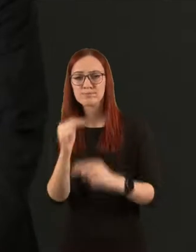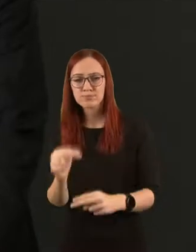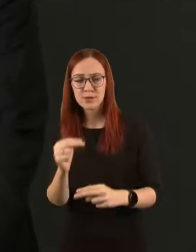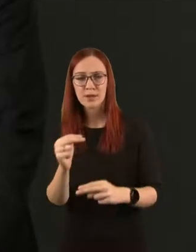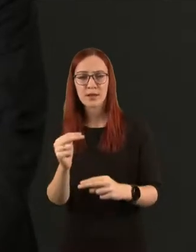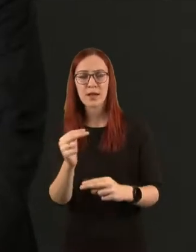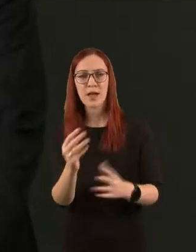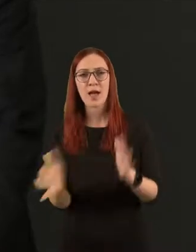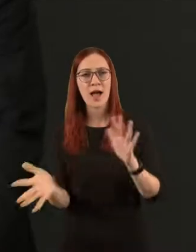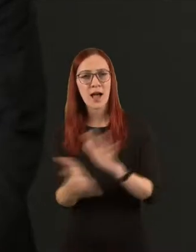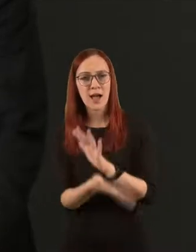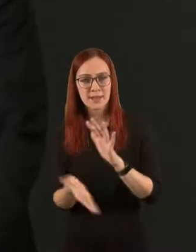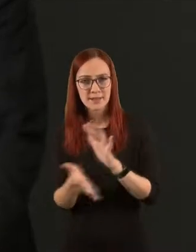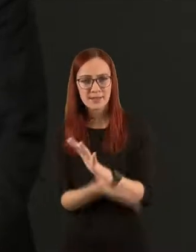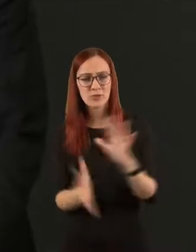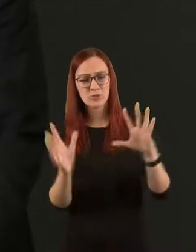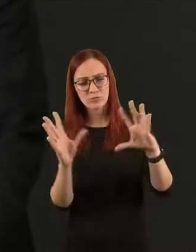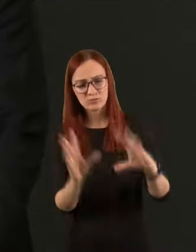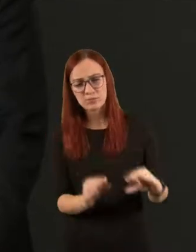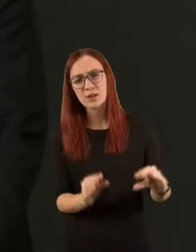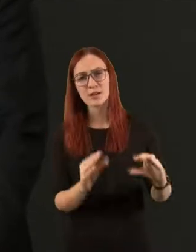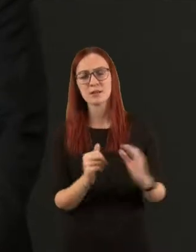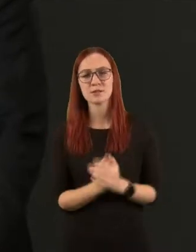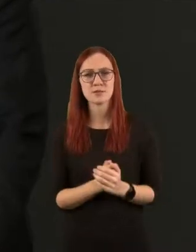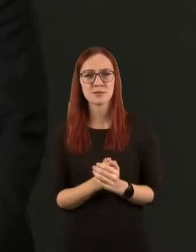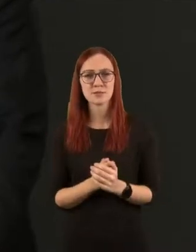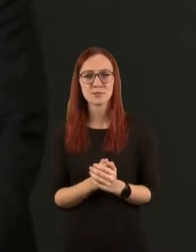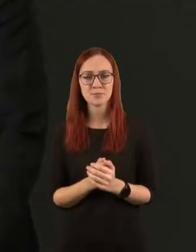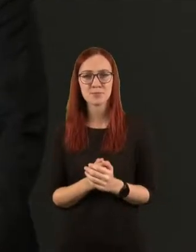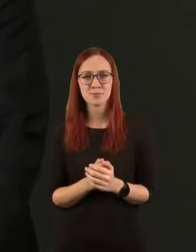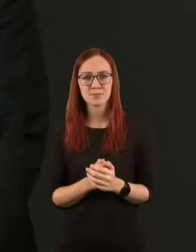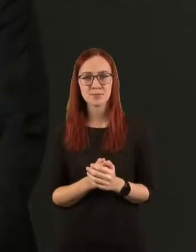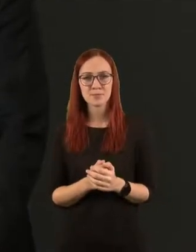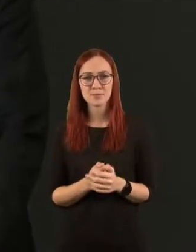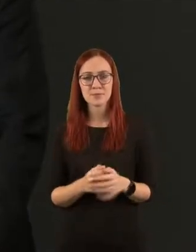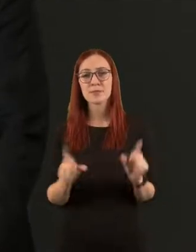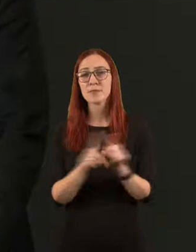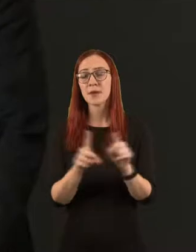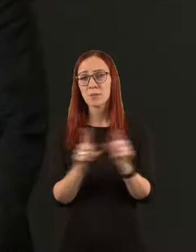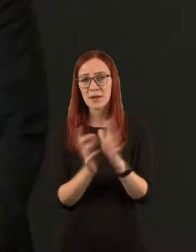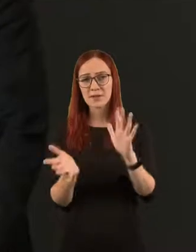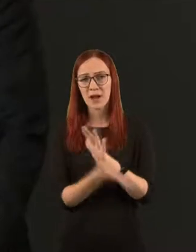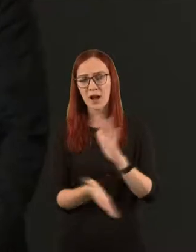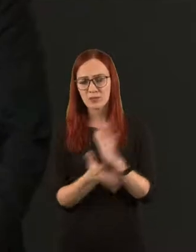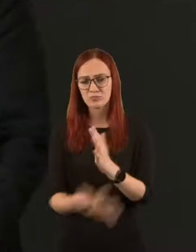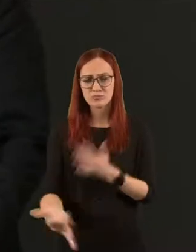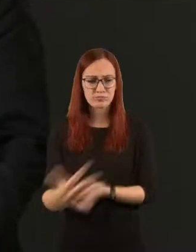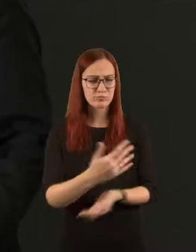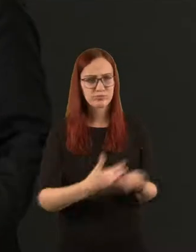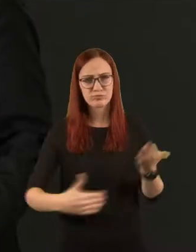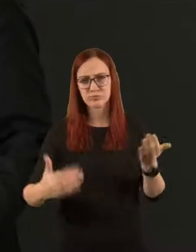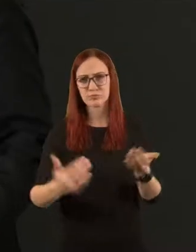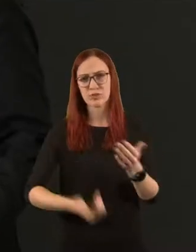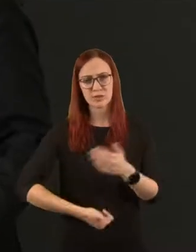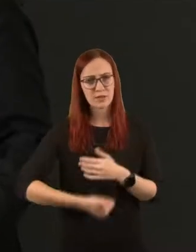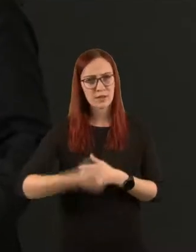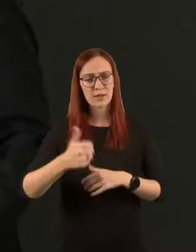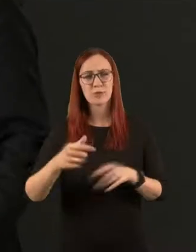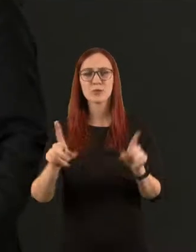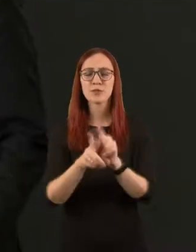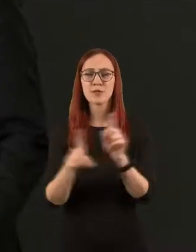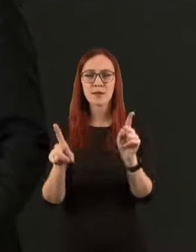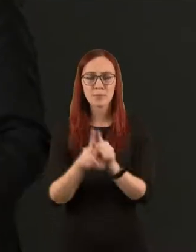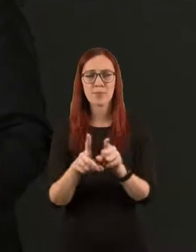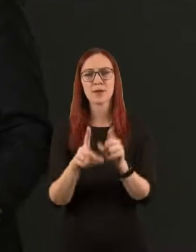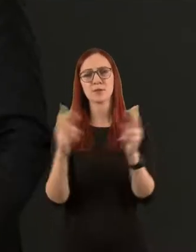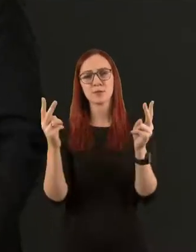approach to environmental management, better coordination of strategic planning, and increasing public participation in environmental